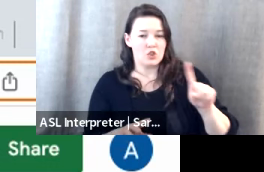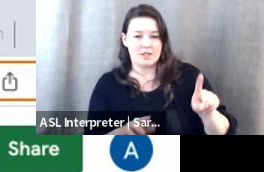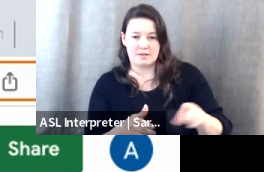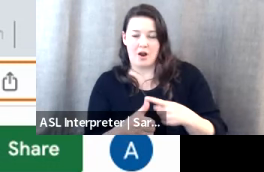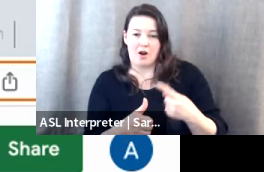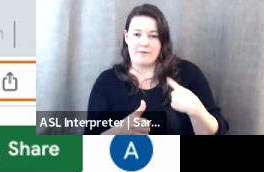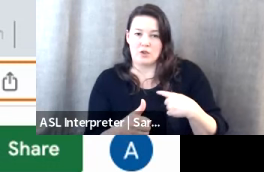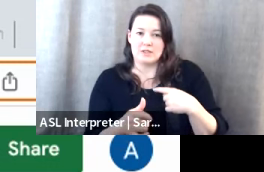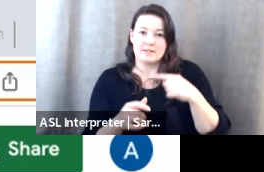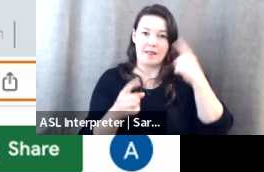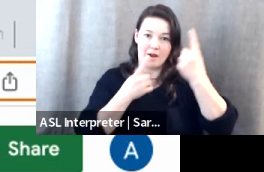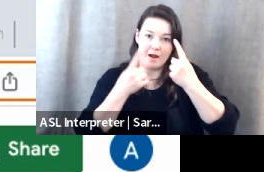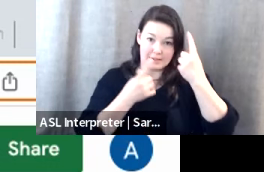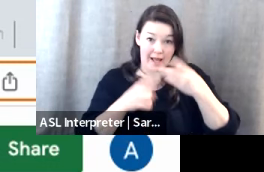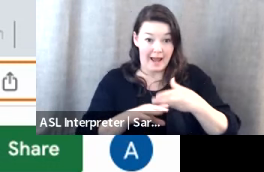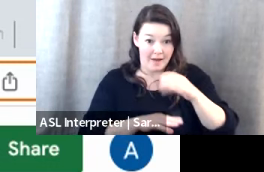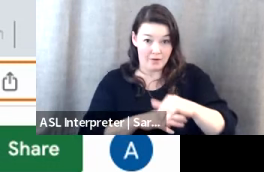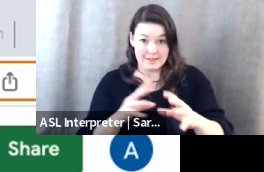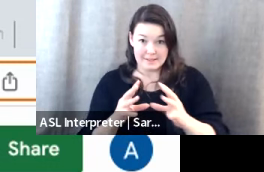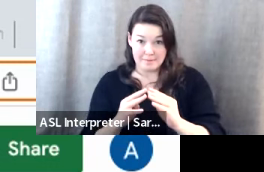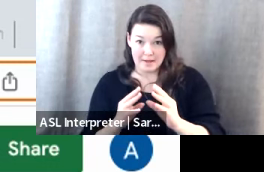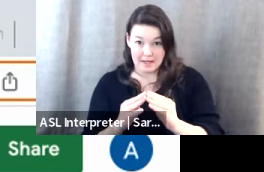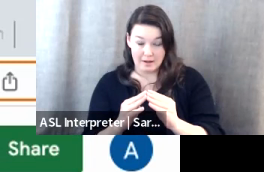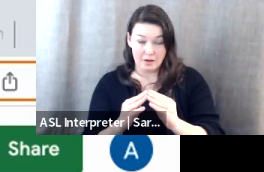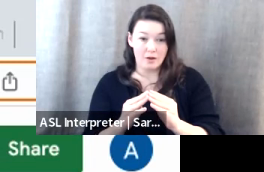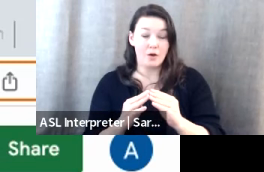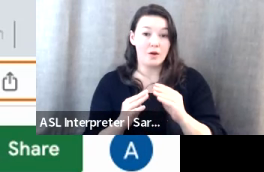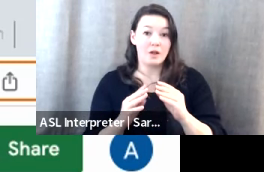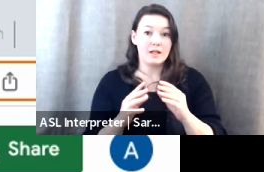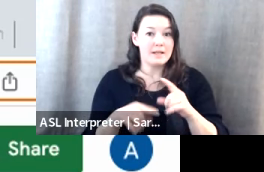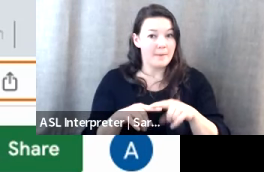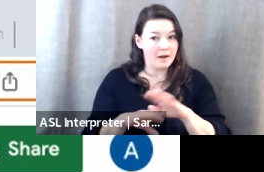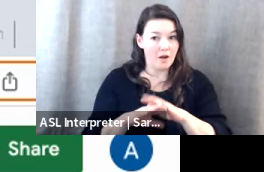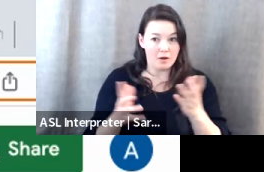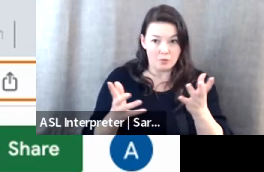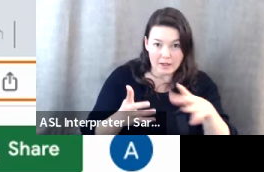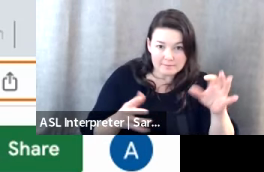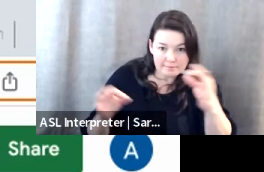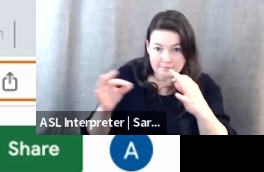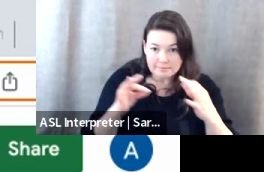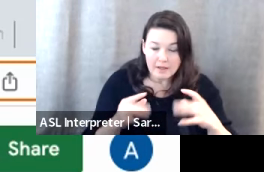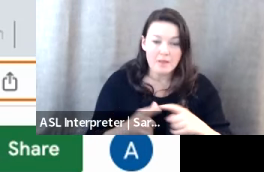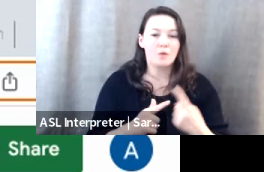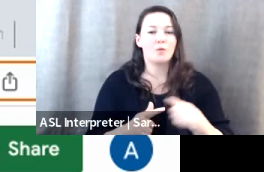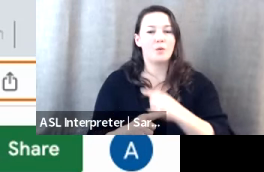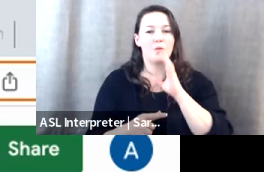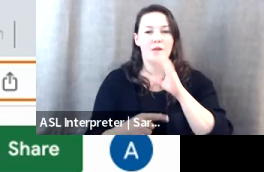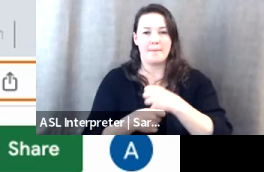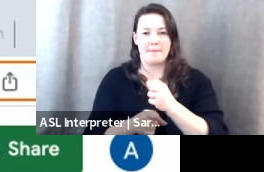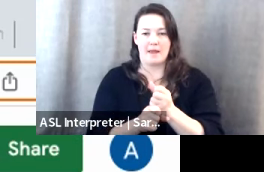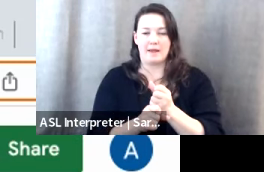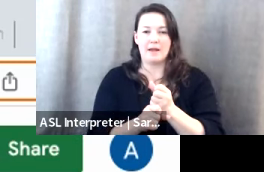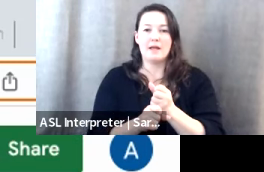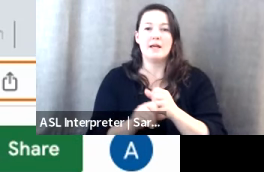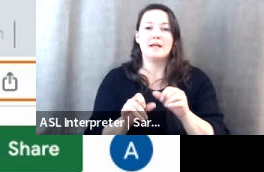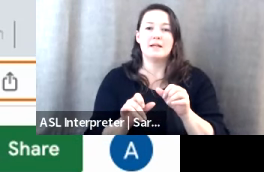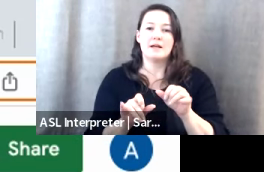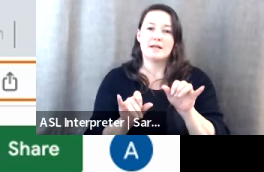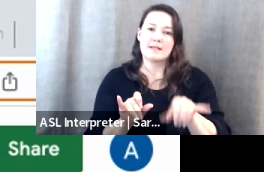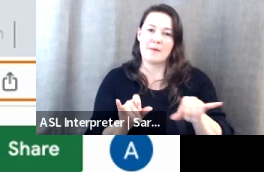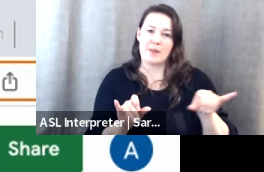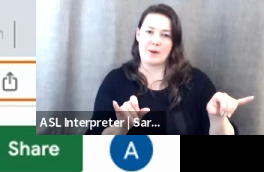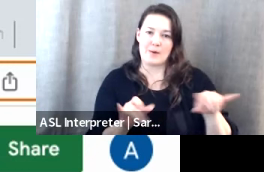this meeting, depending on where we land, we would make a similar spreadsheet for each person to